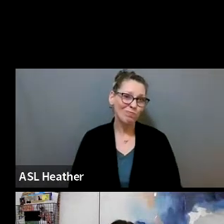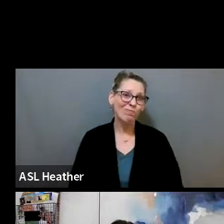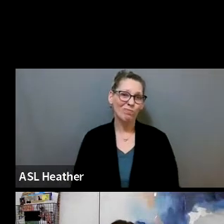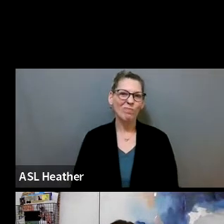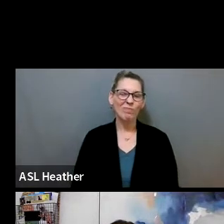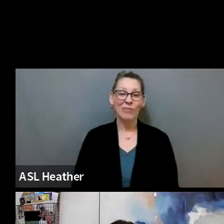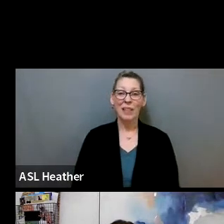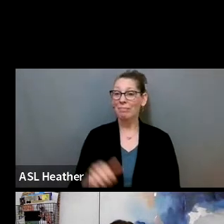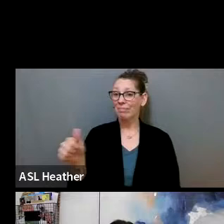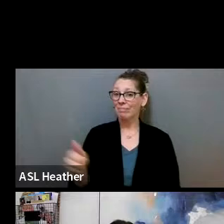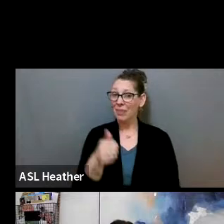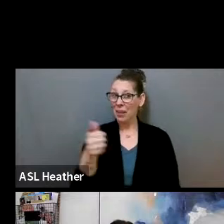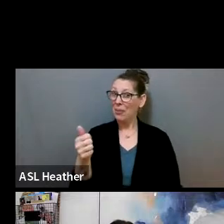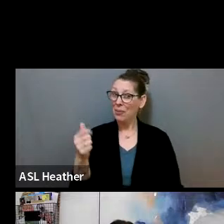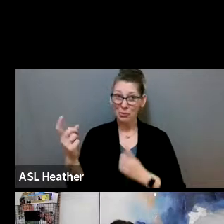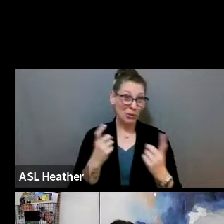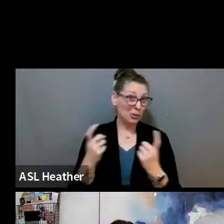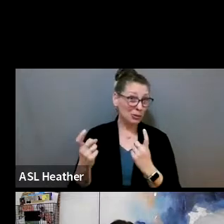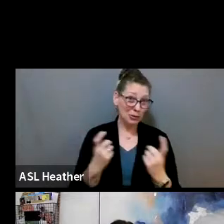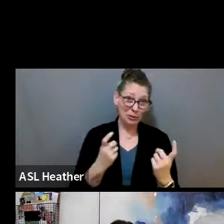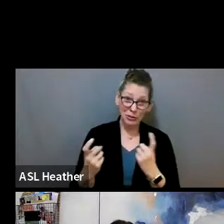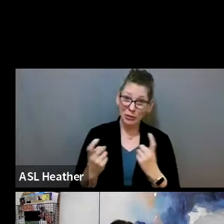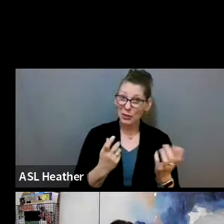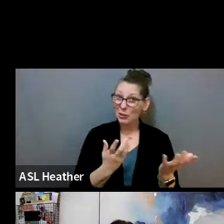Any other questions or